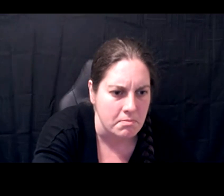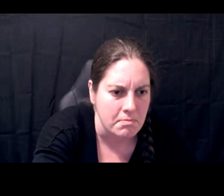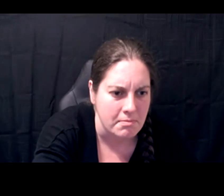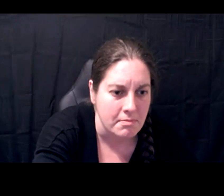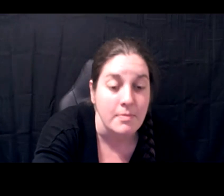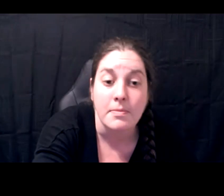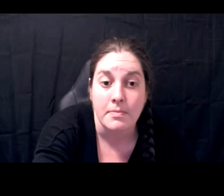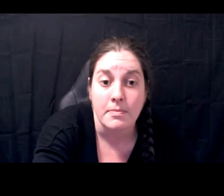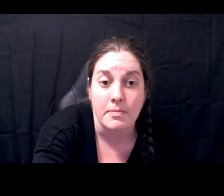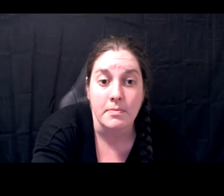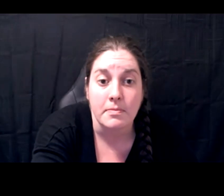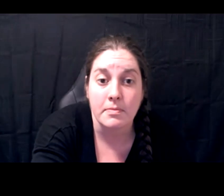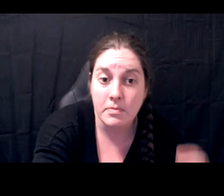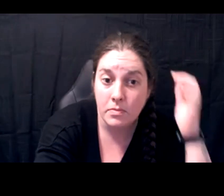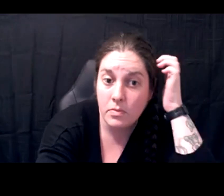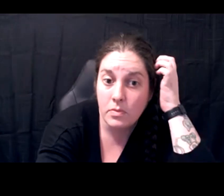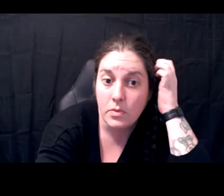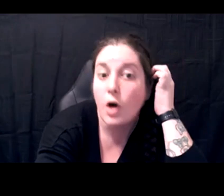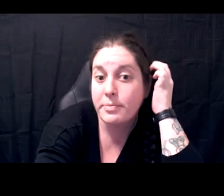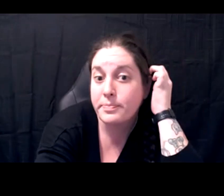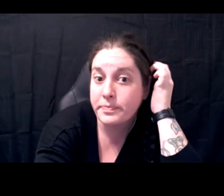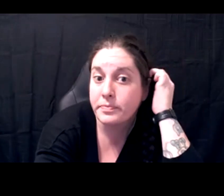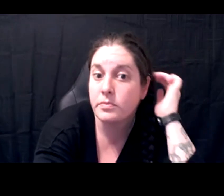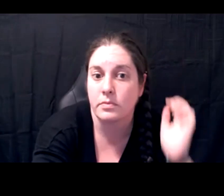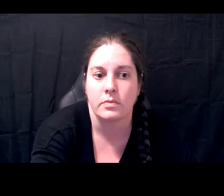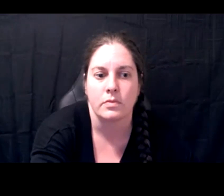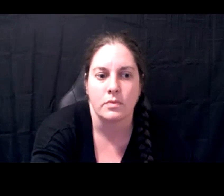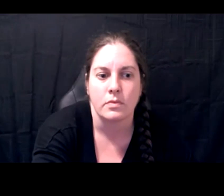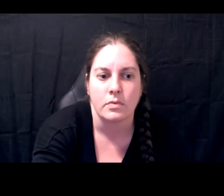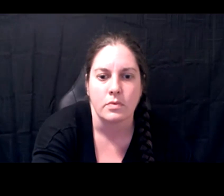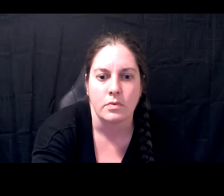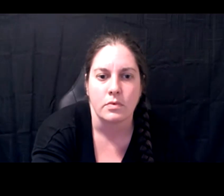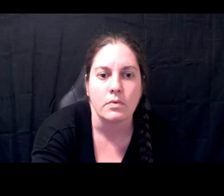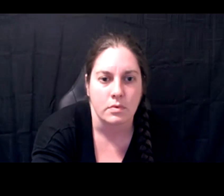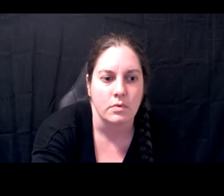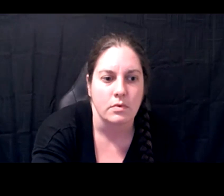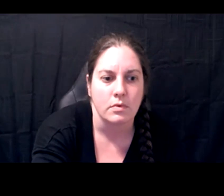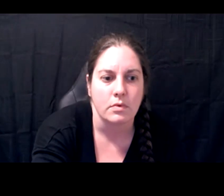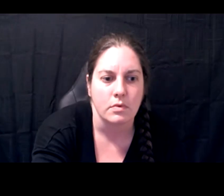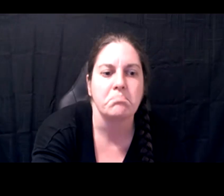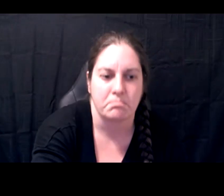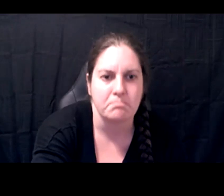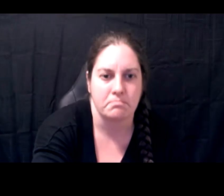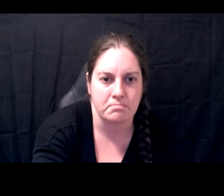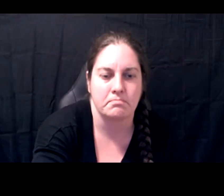At this point, I'm just waiting for students to get here. Um, I expect in a few minutes they'll start showing up.